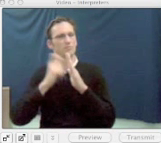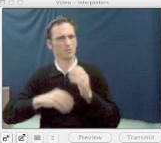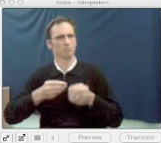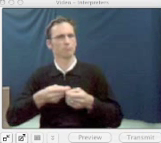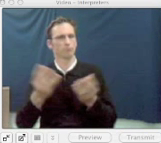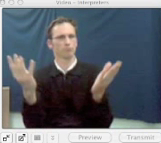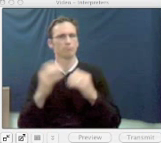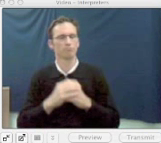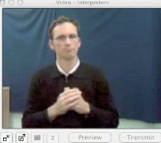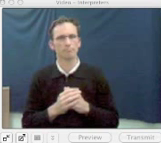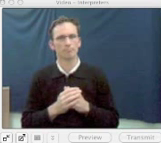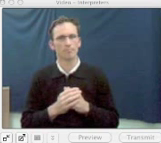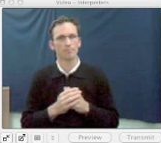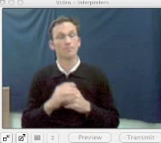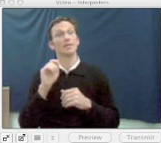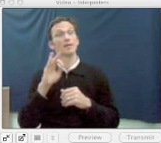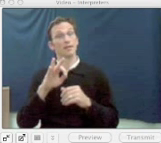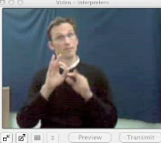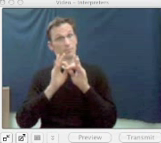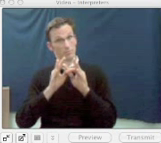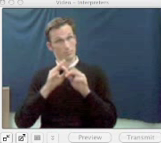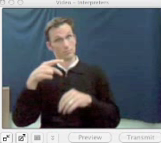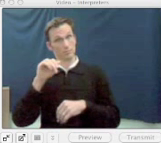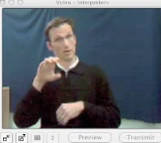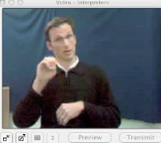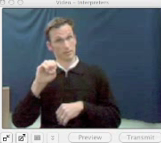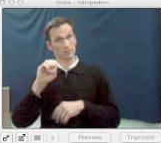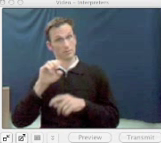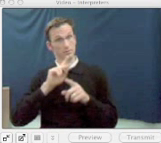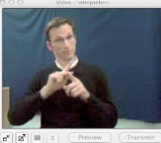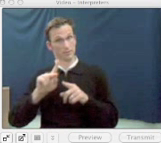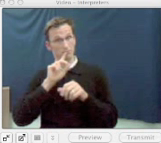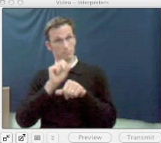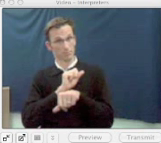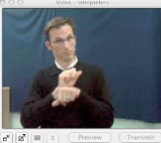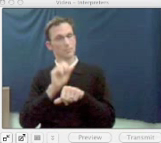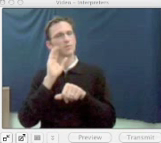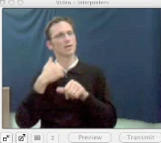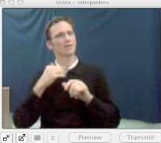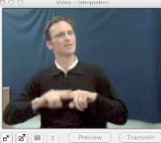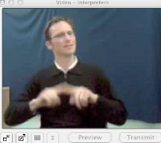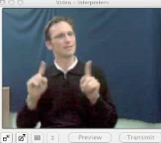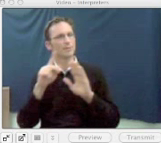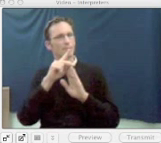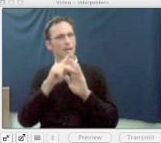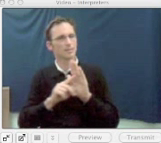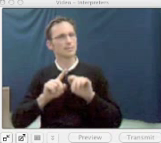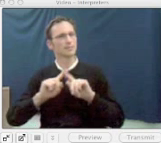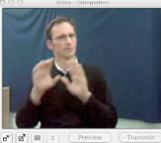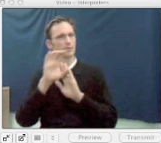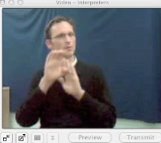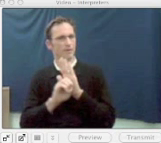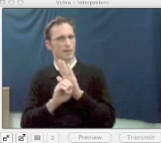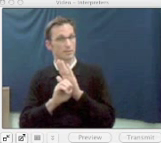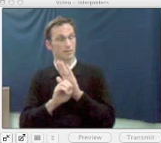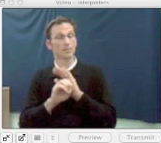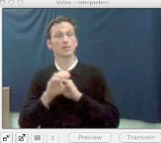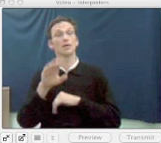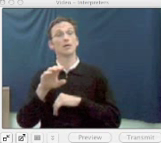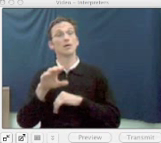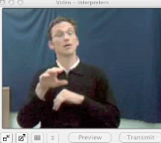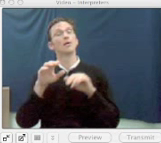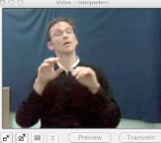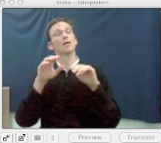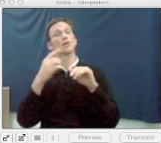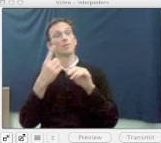If we were a practice profession, we would have very different policies. Our codes of ethics would look very different. As a matter of fact, the Association of Visual